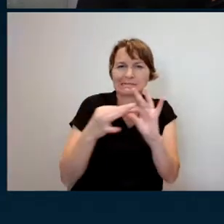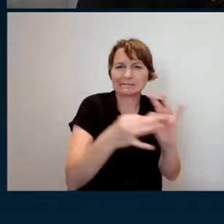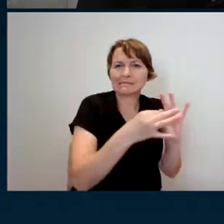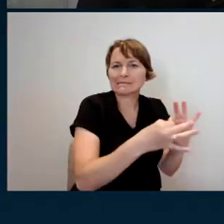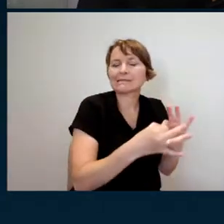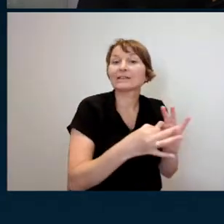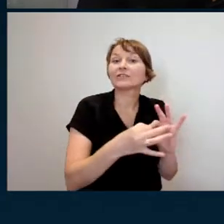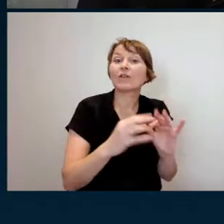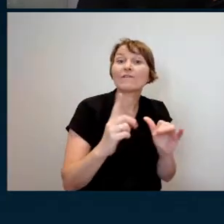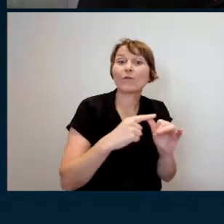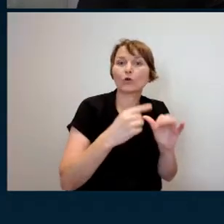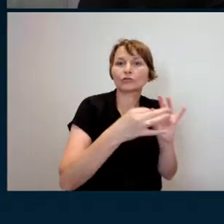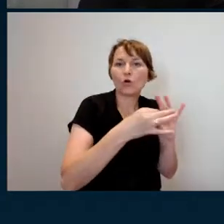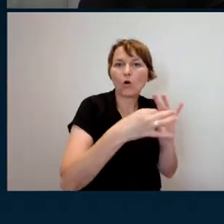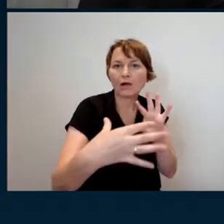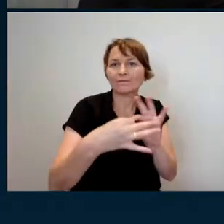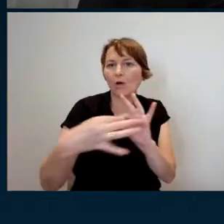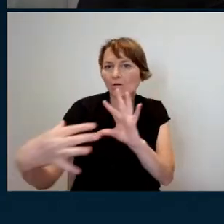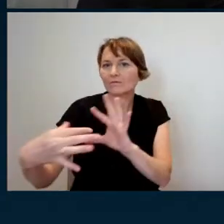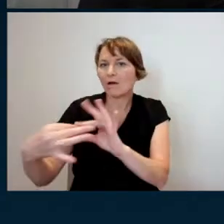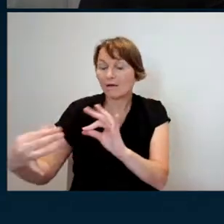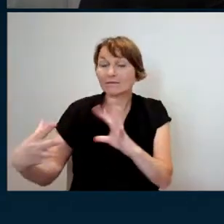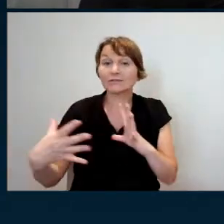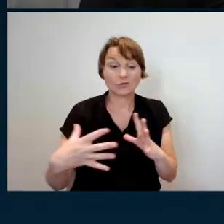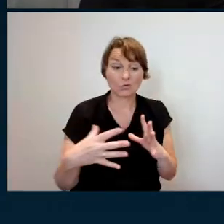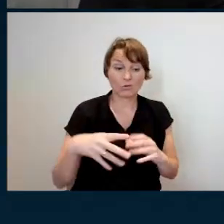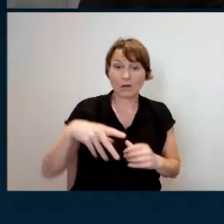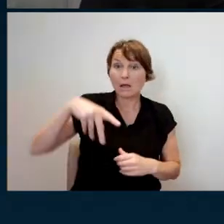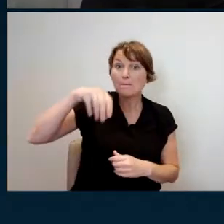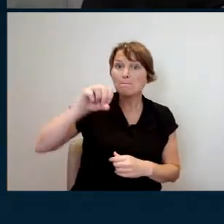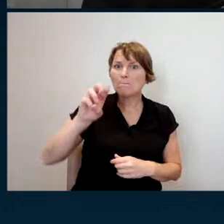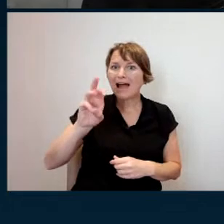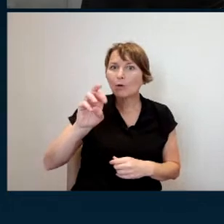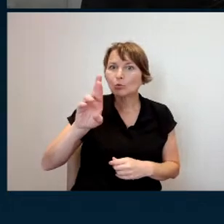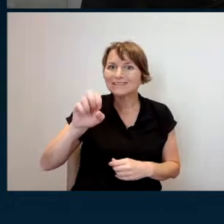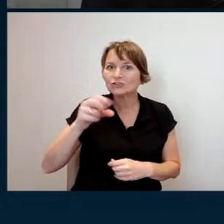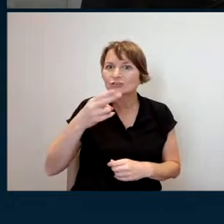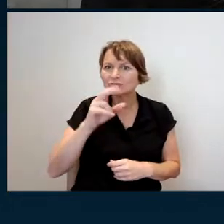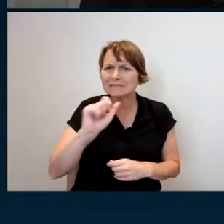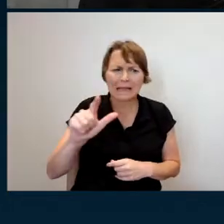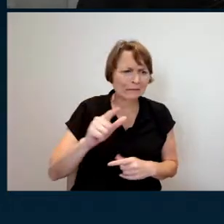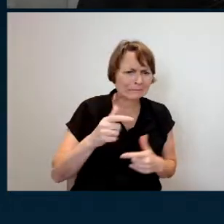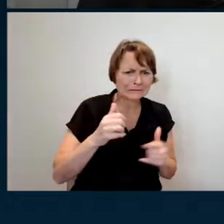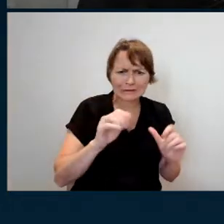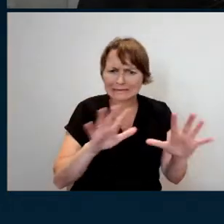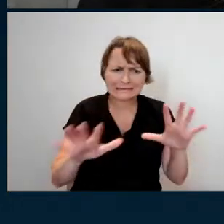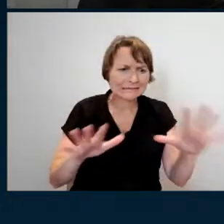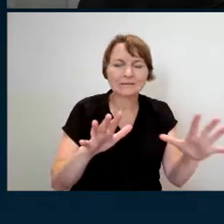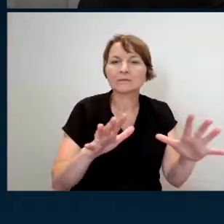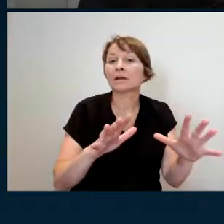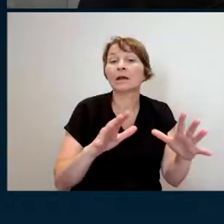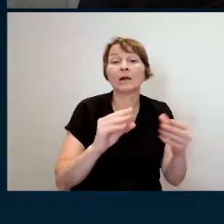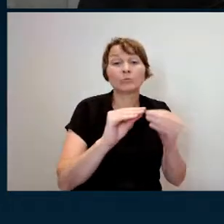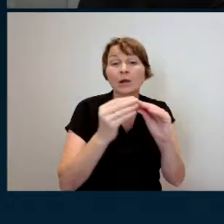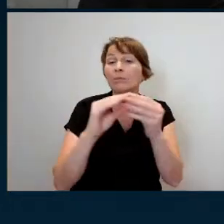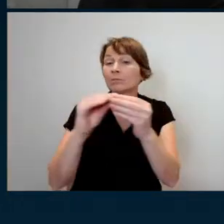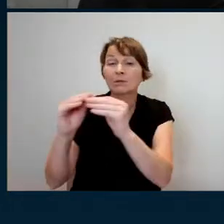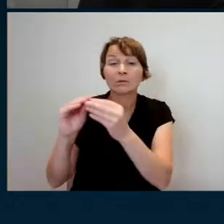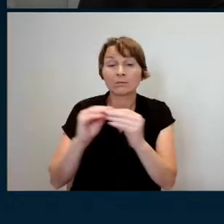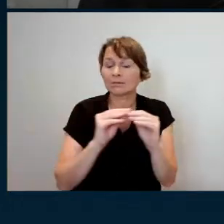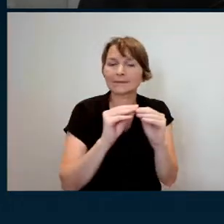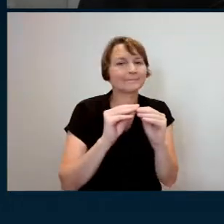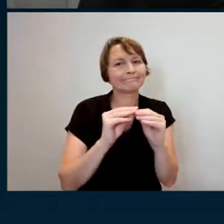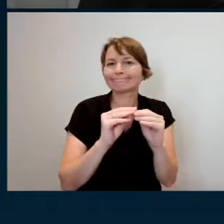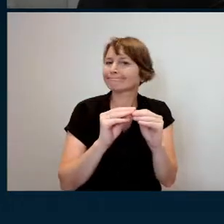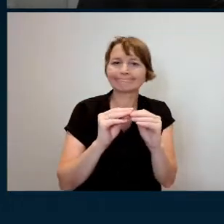it. And it will take a long time to find out I cannot remove that, and it will end up in an error. So that's not removed. So my